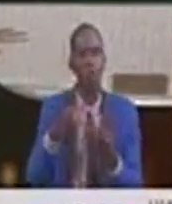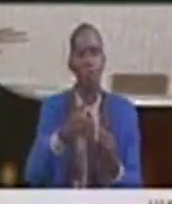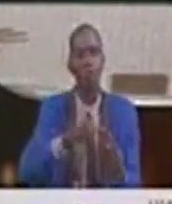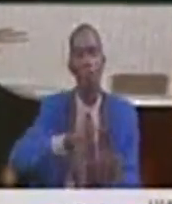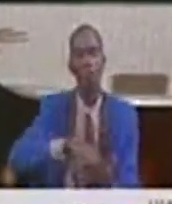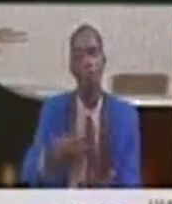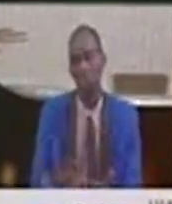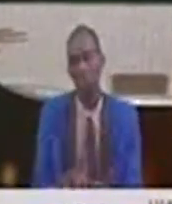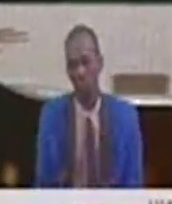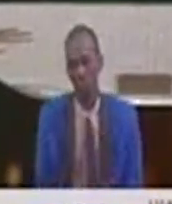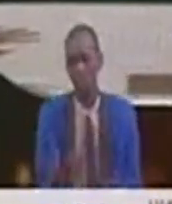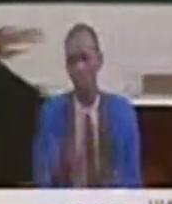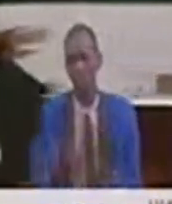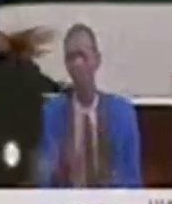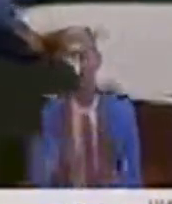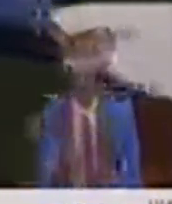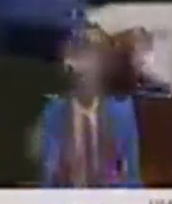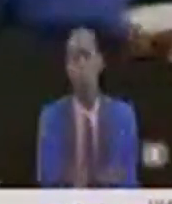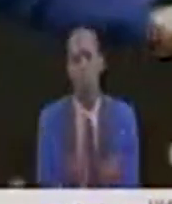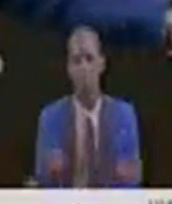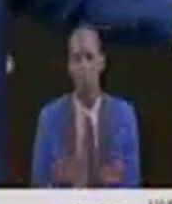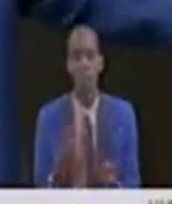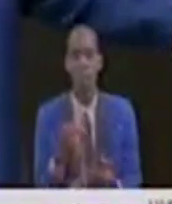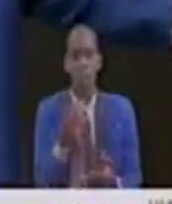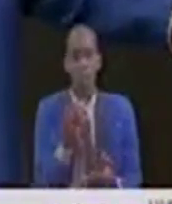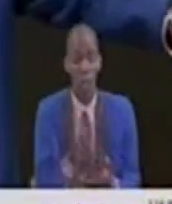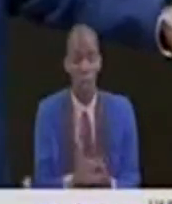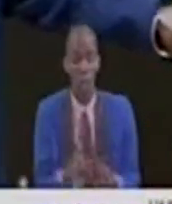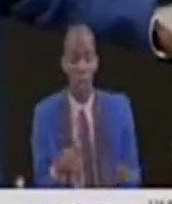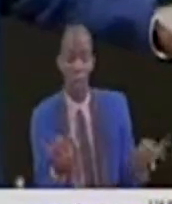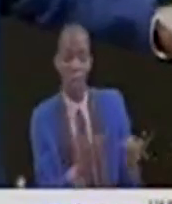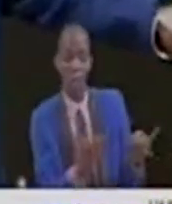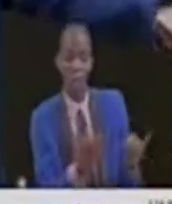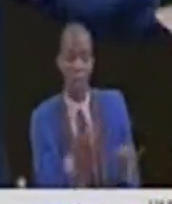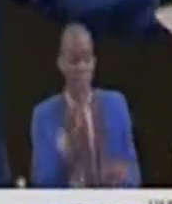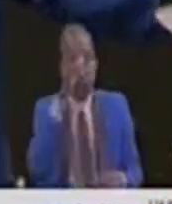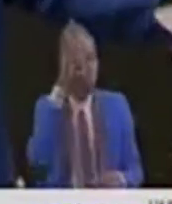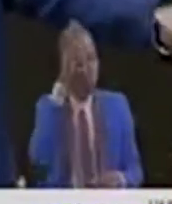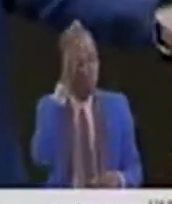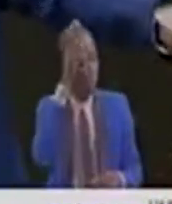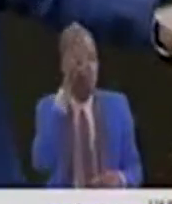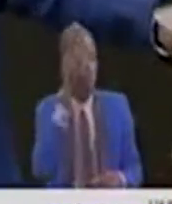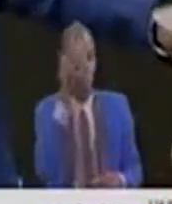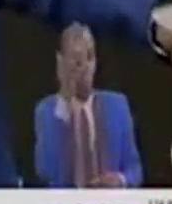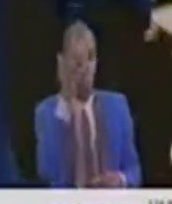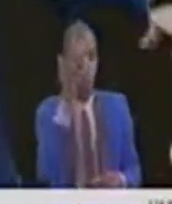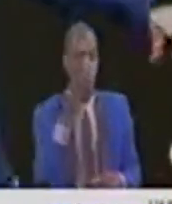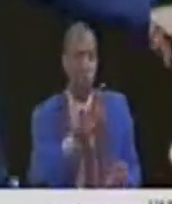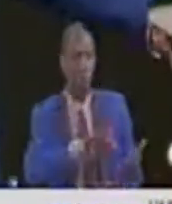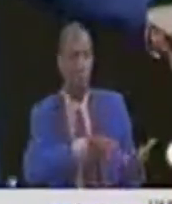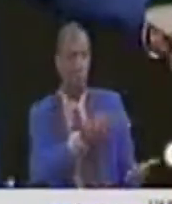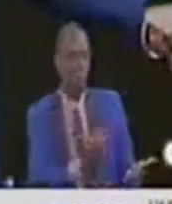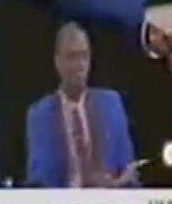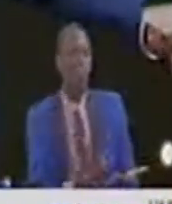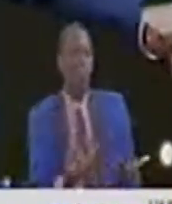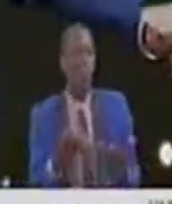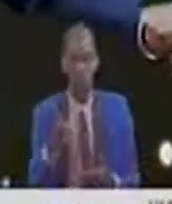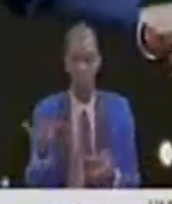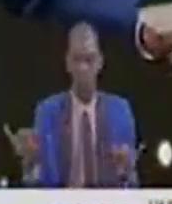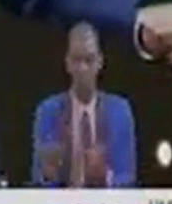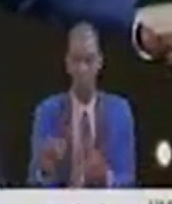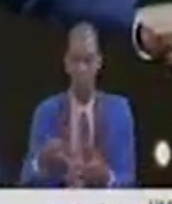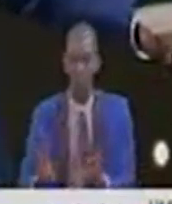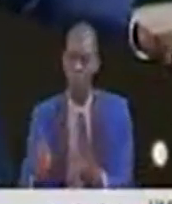to sin, so that as he has missed heaven, and he knows he's not going to heaven, and he knows it's a